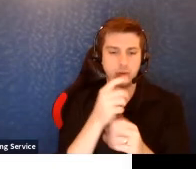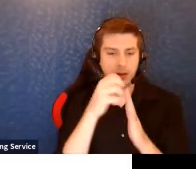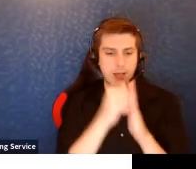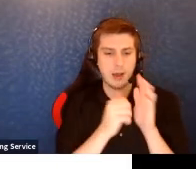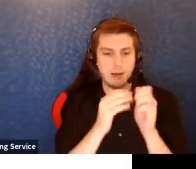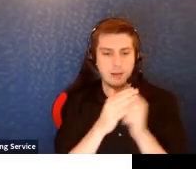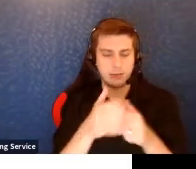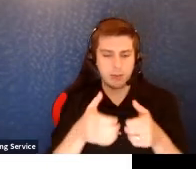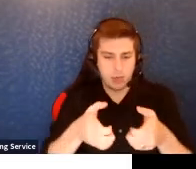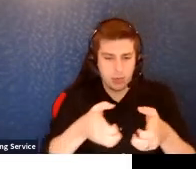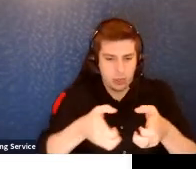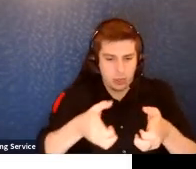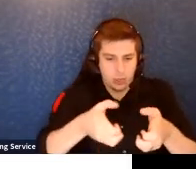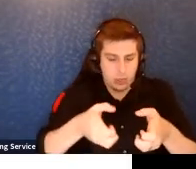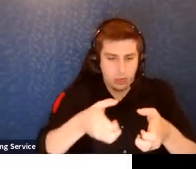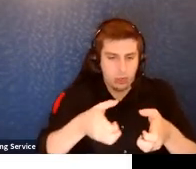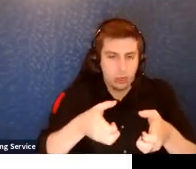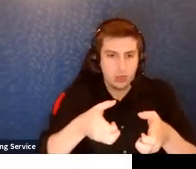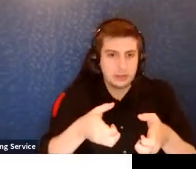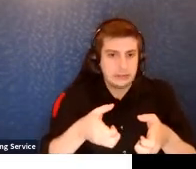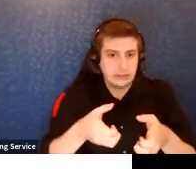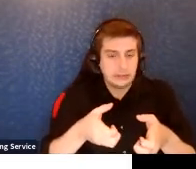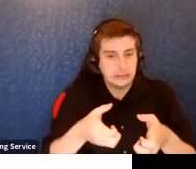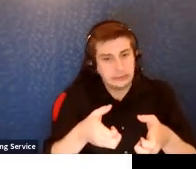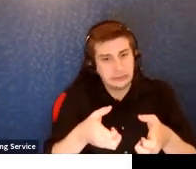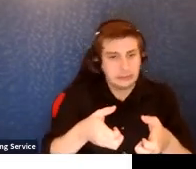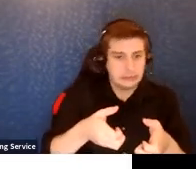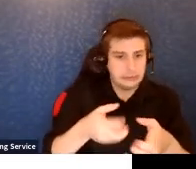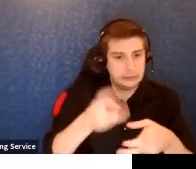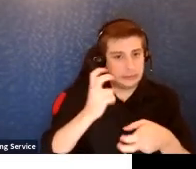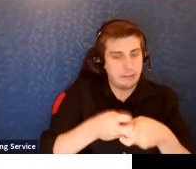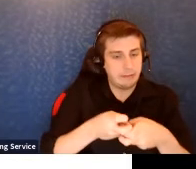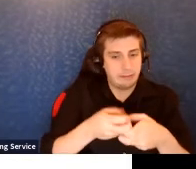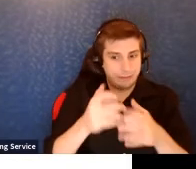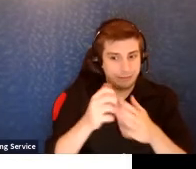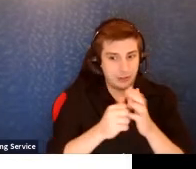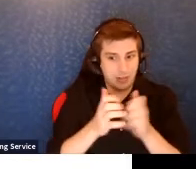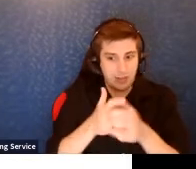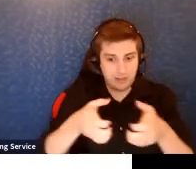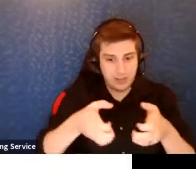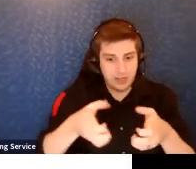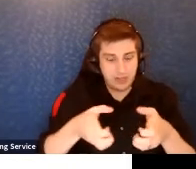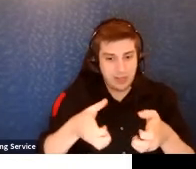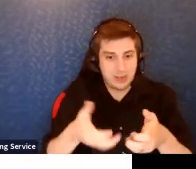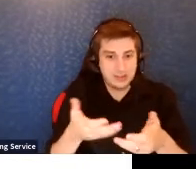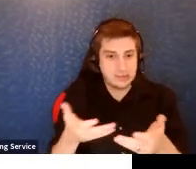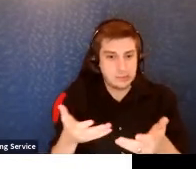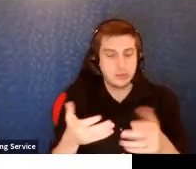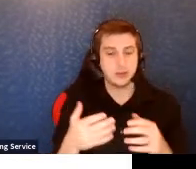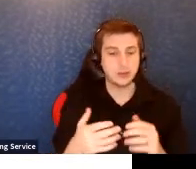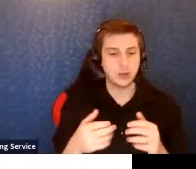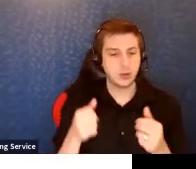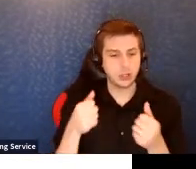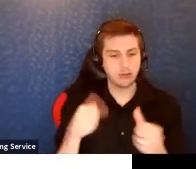a drone, work that tablet or phone is always a new challenge. Give your winter weather clothes a